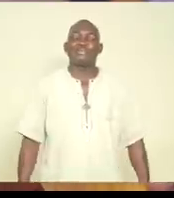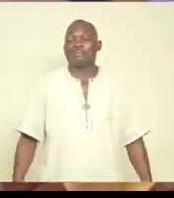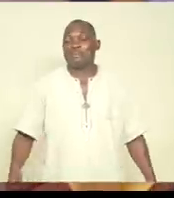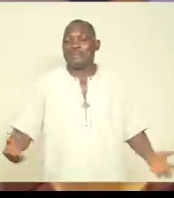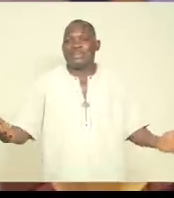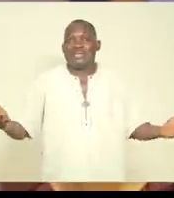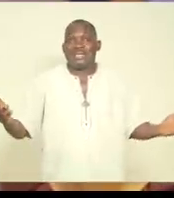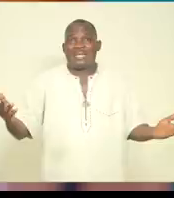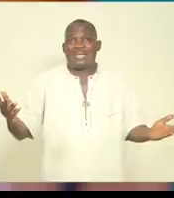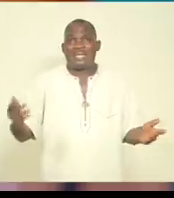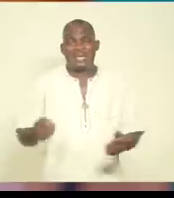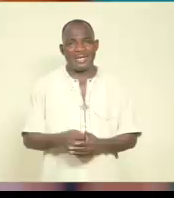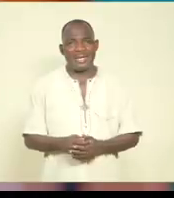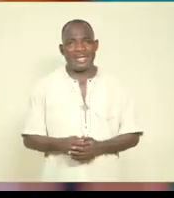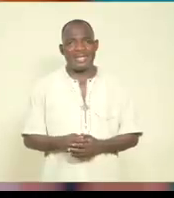Losing up, course.